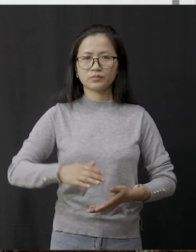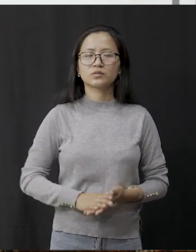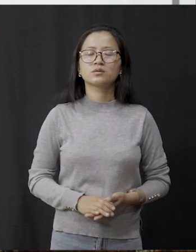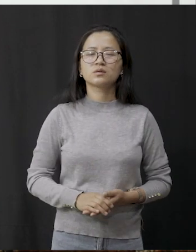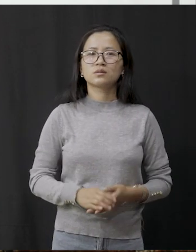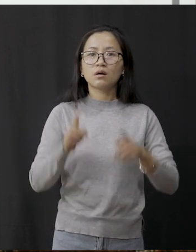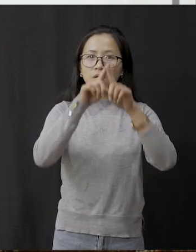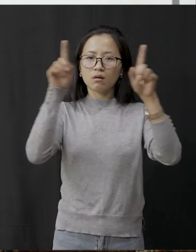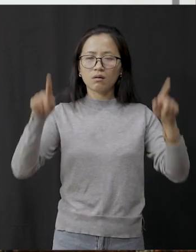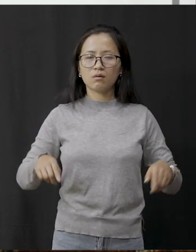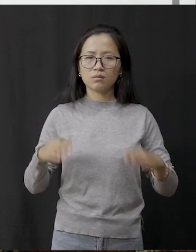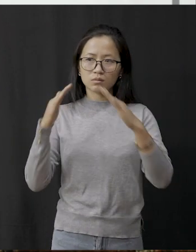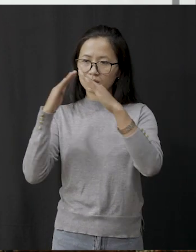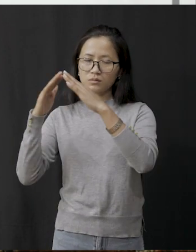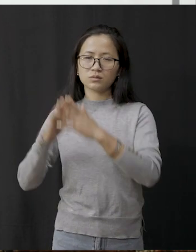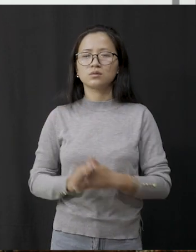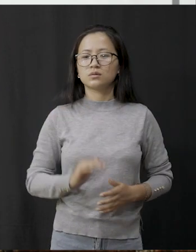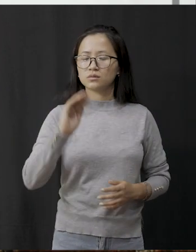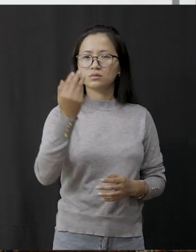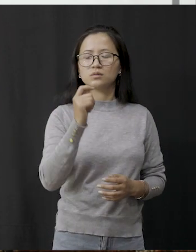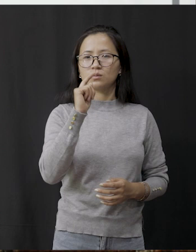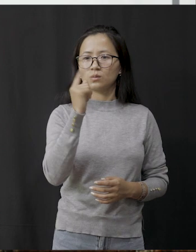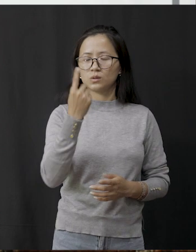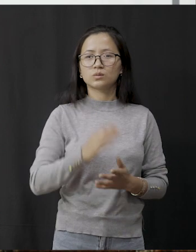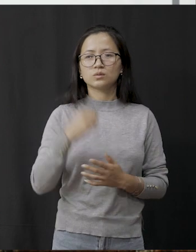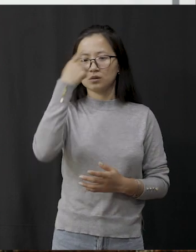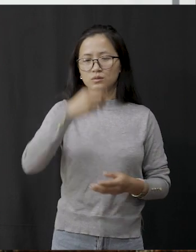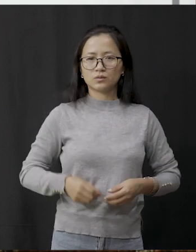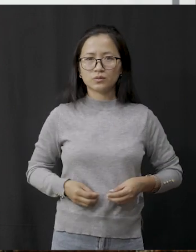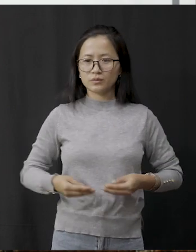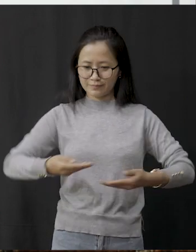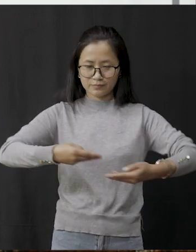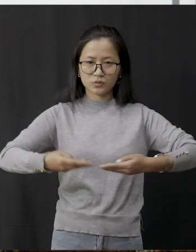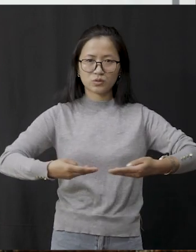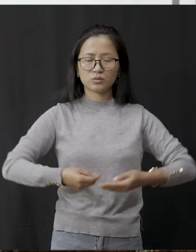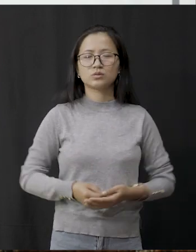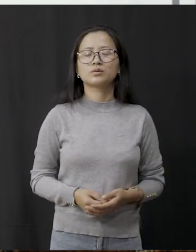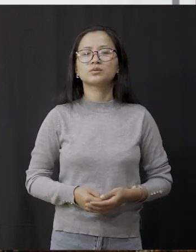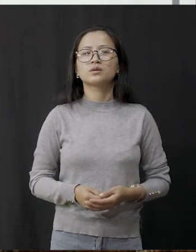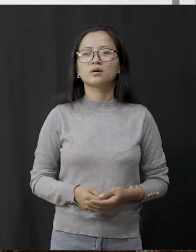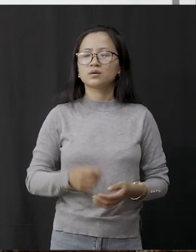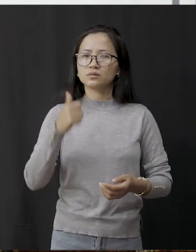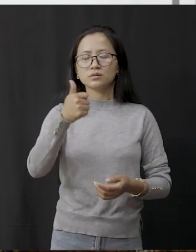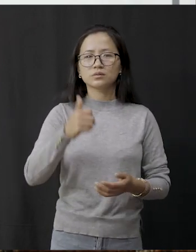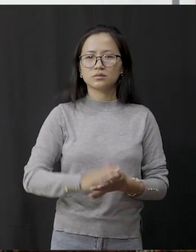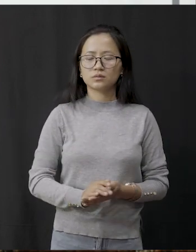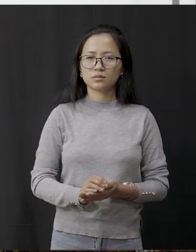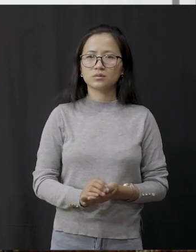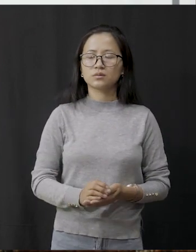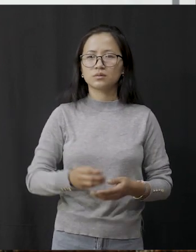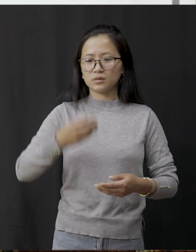shopkeeper is someone who sells goods. And we all need goods, right? So a shopkeeper